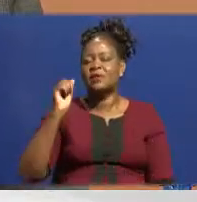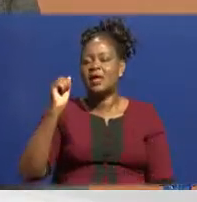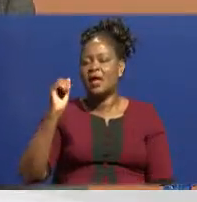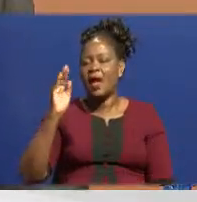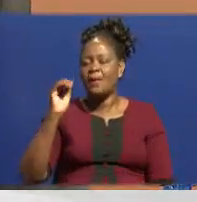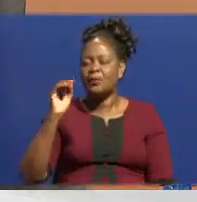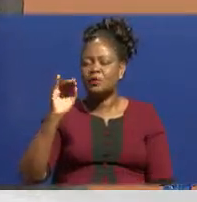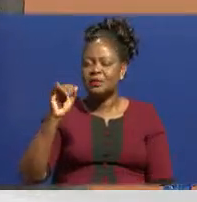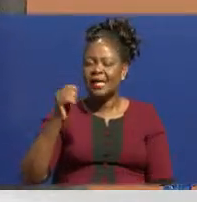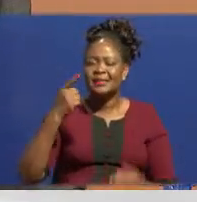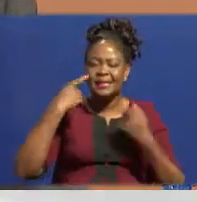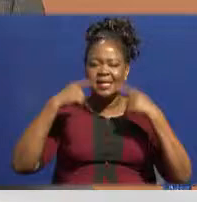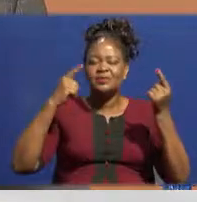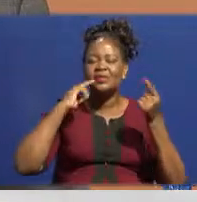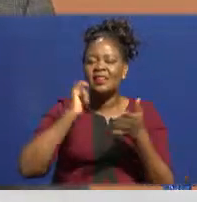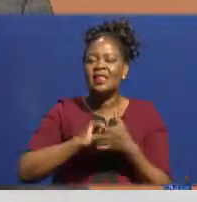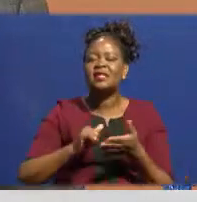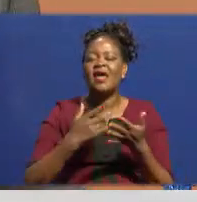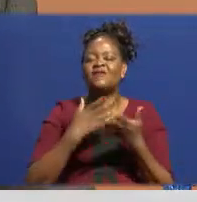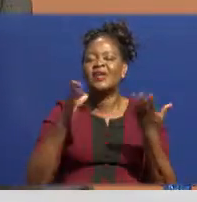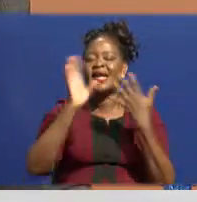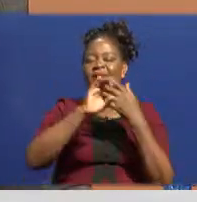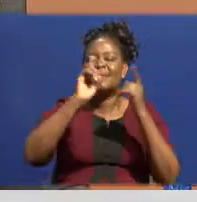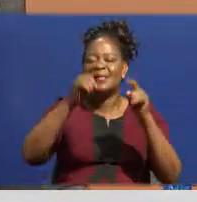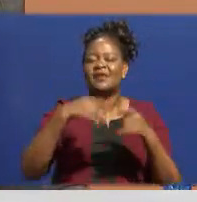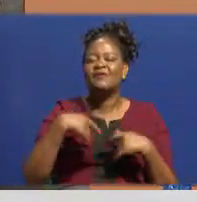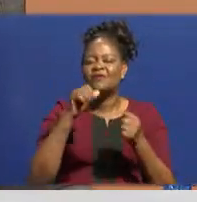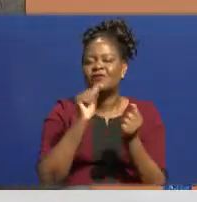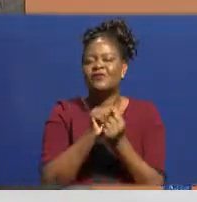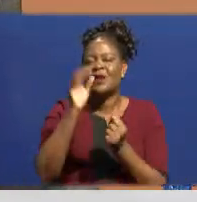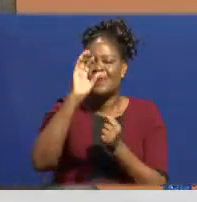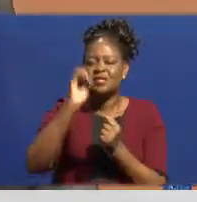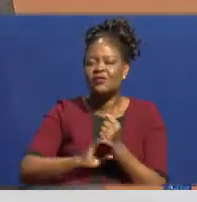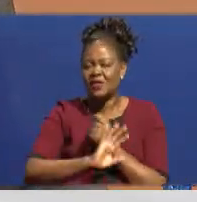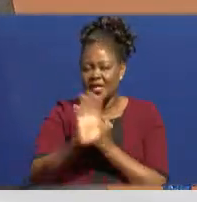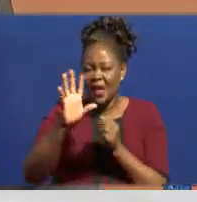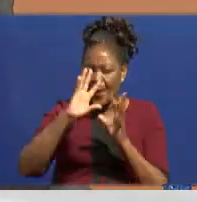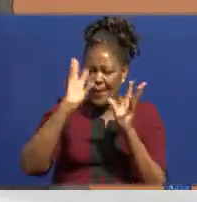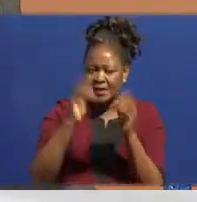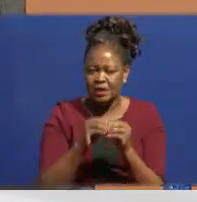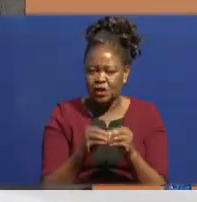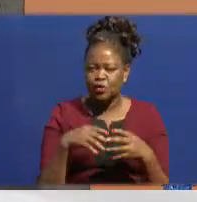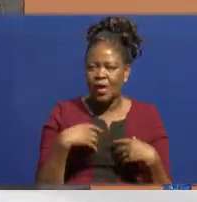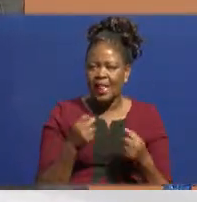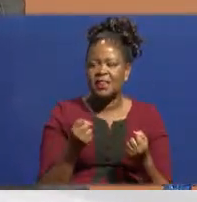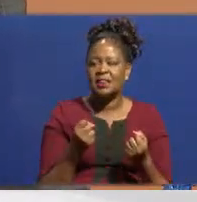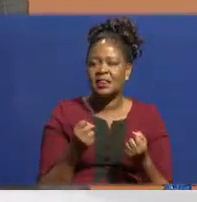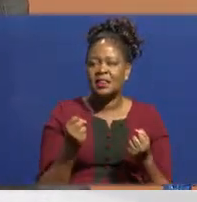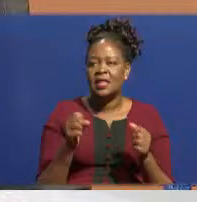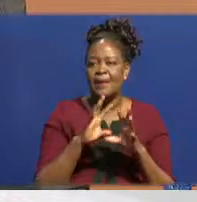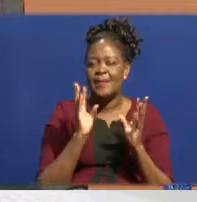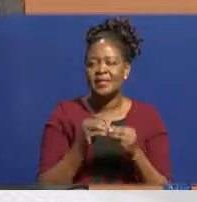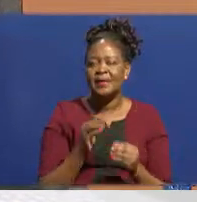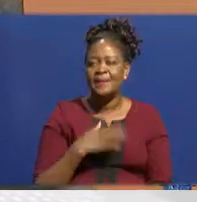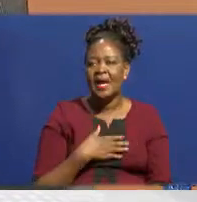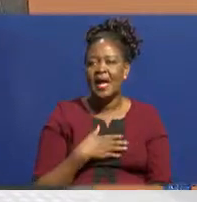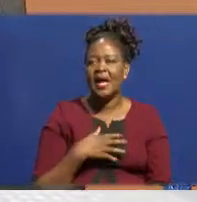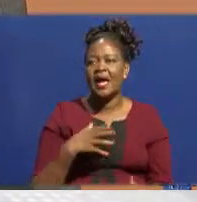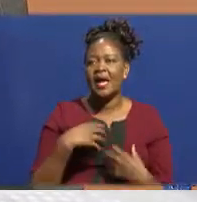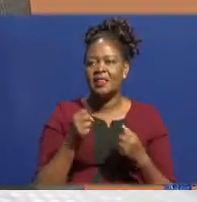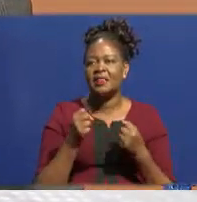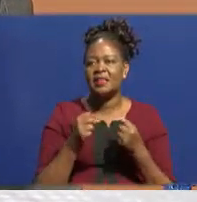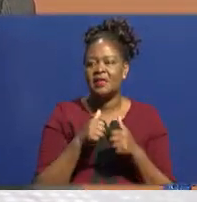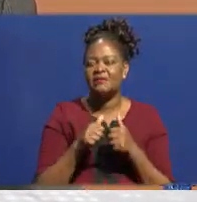that every country in Africa should put at least 15% of its budget to health. Our budget, what we put to health now, is